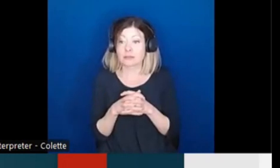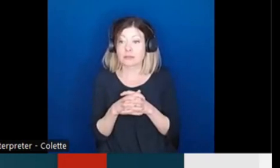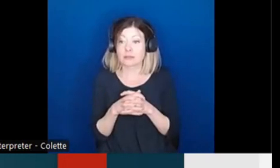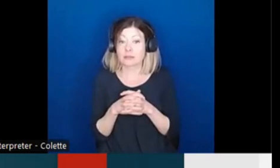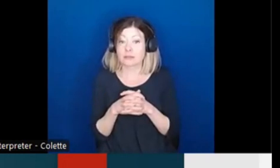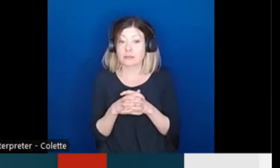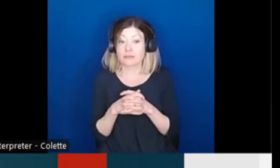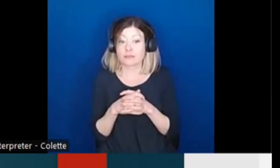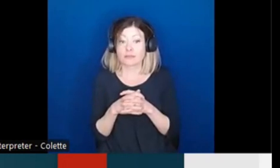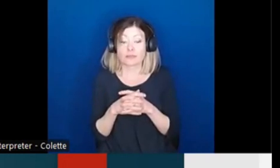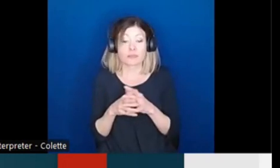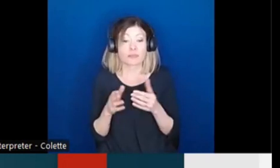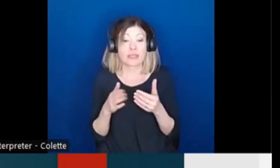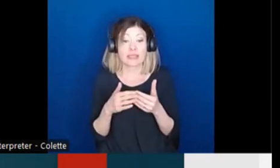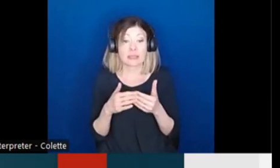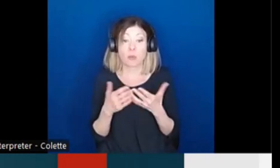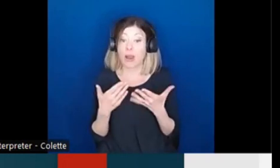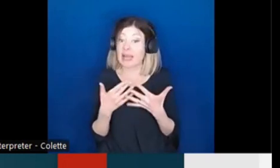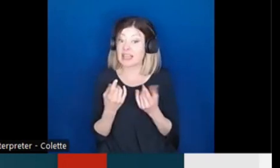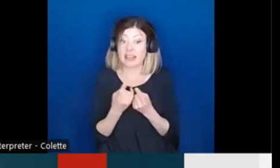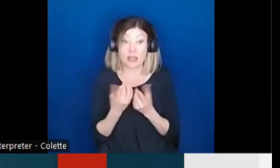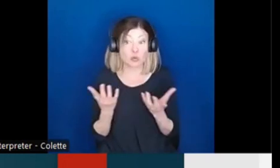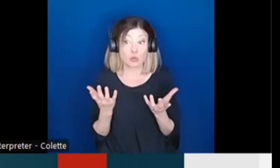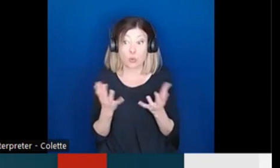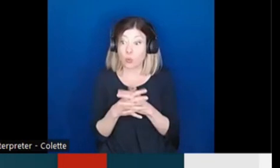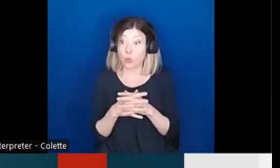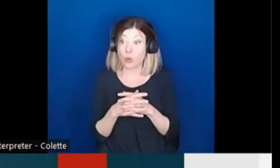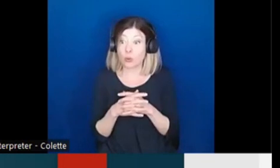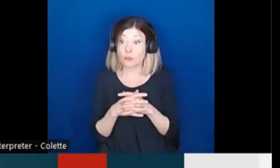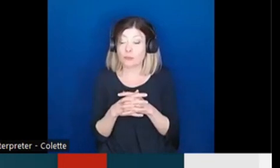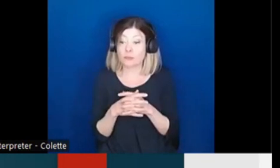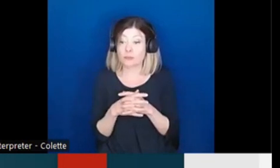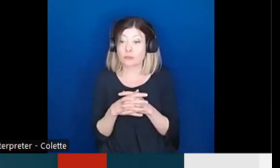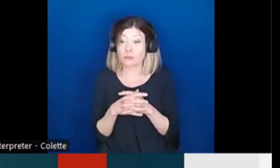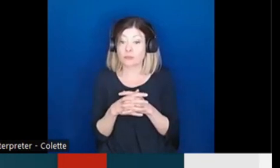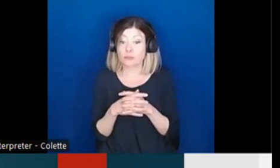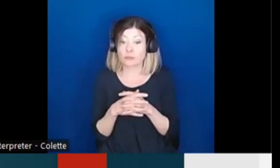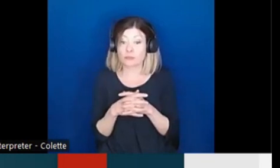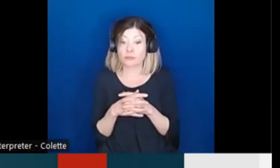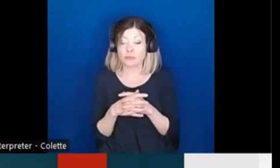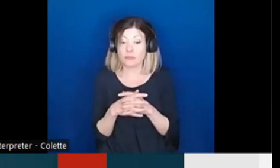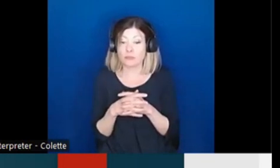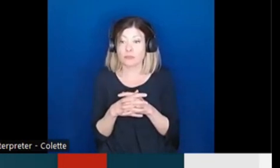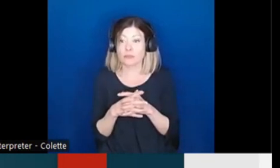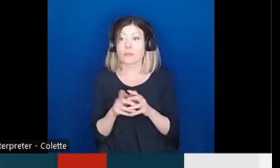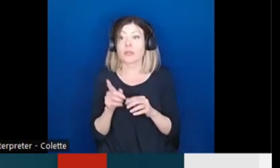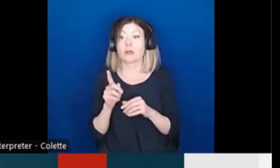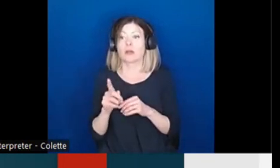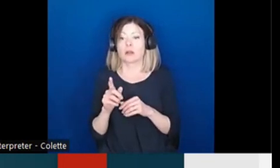about anything at all? Are they all buried at Haworth?